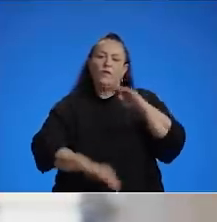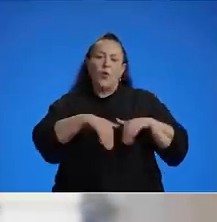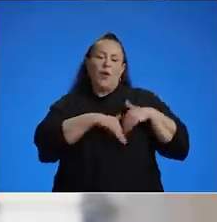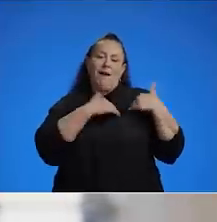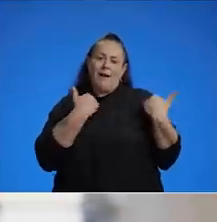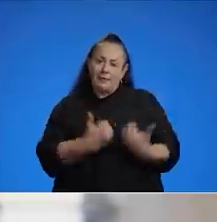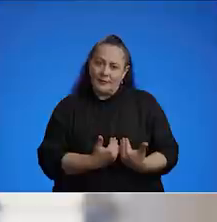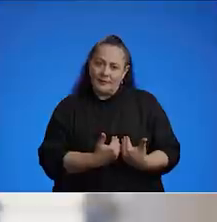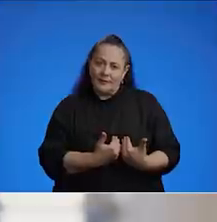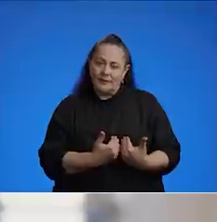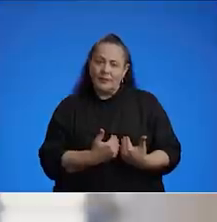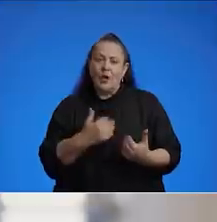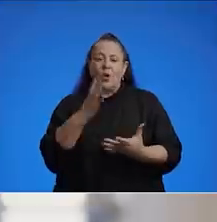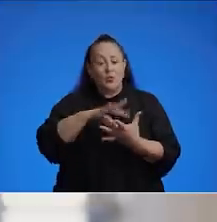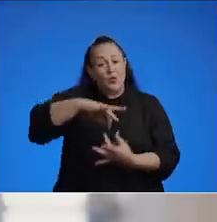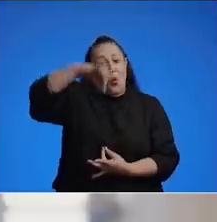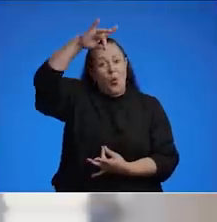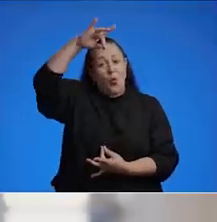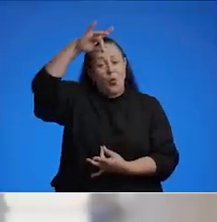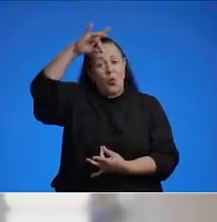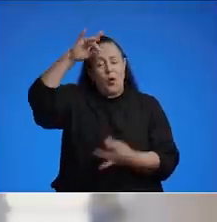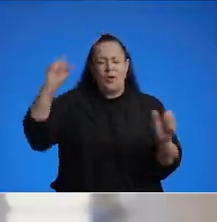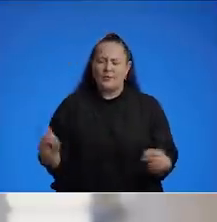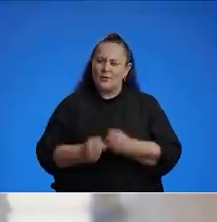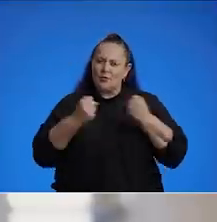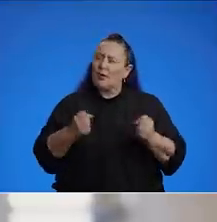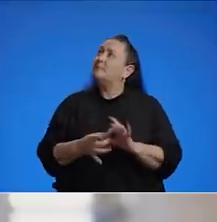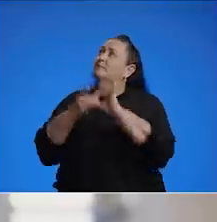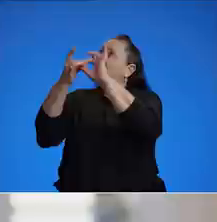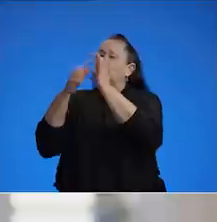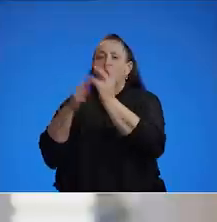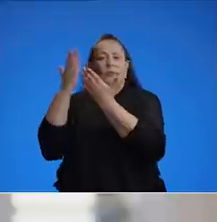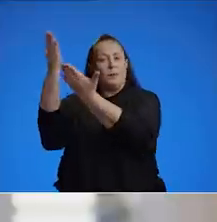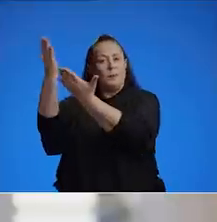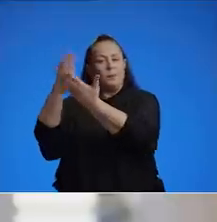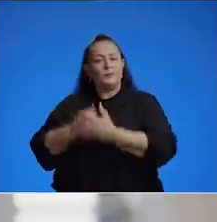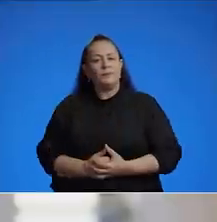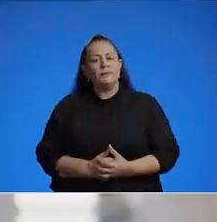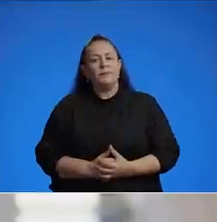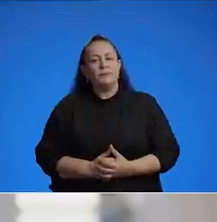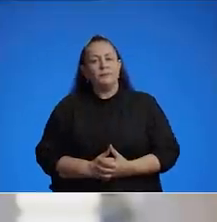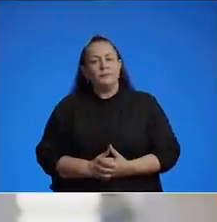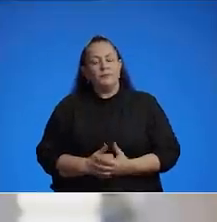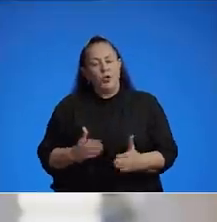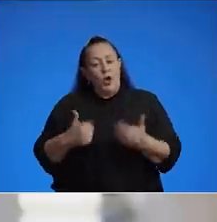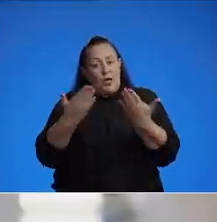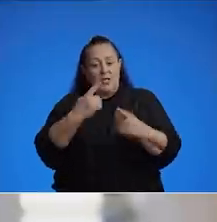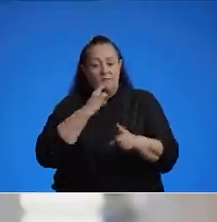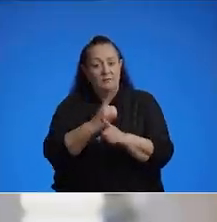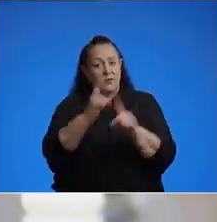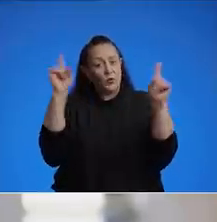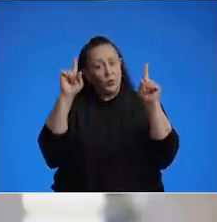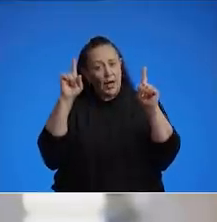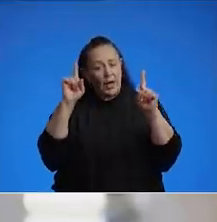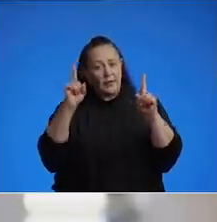all your heart, with all your soul, with all your strength. Let these words I urge on you